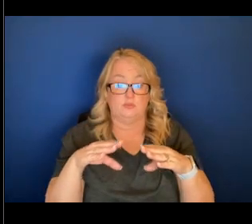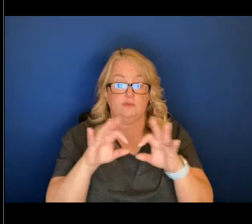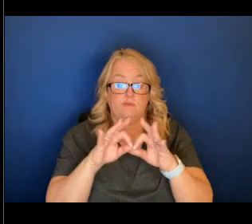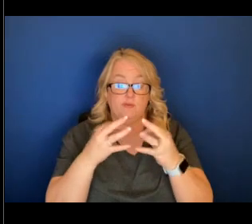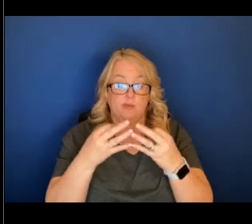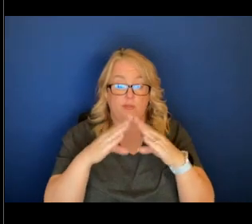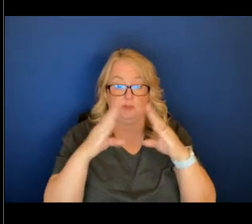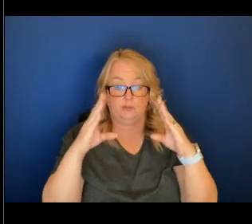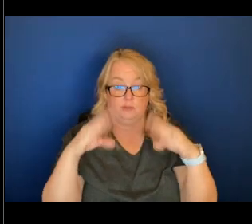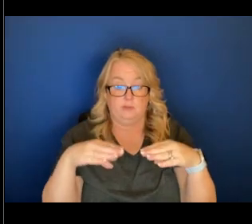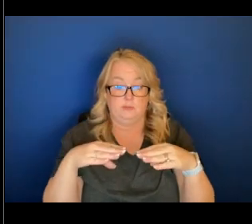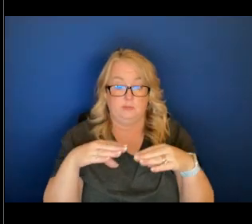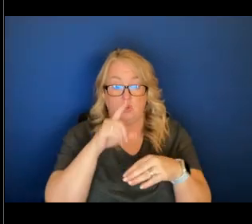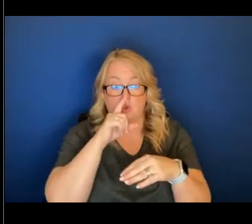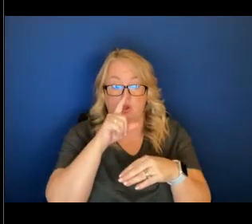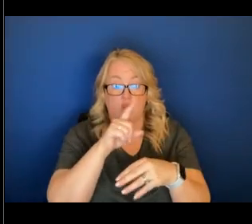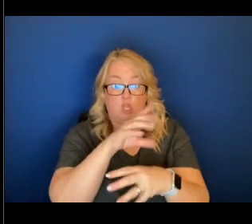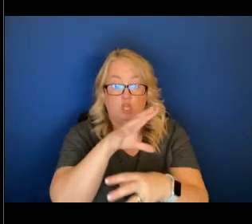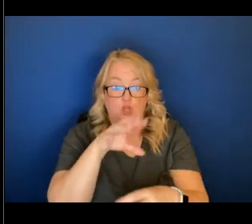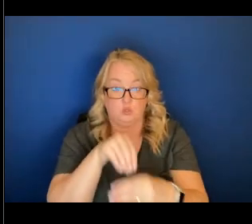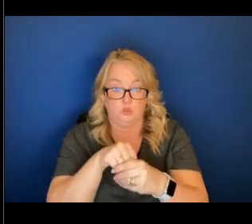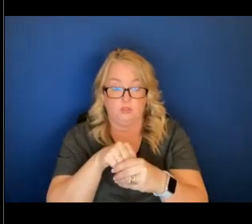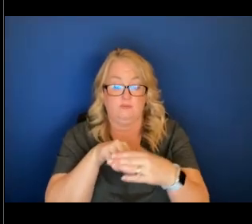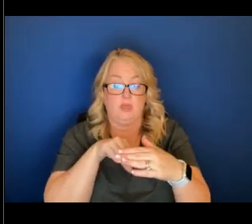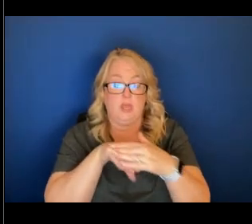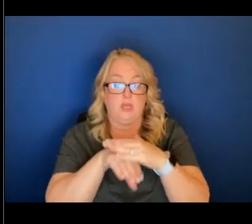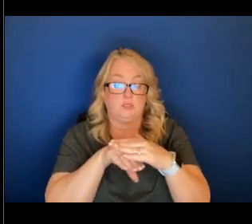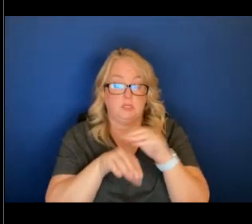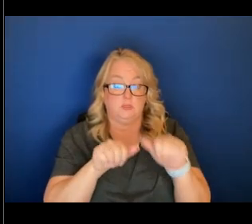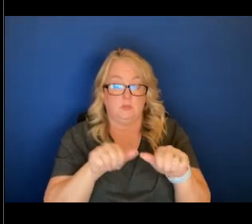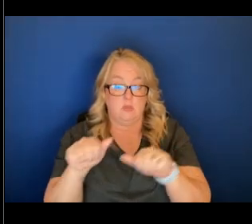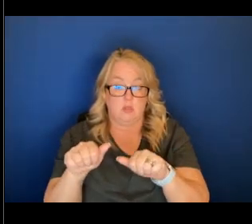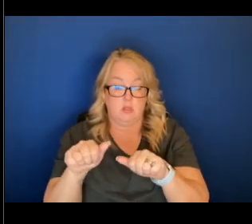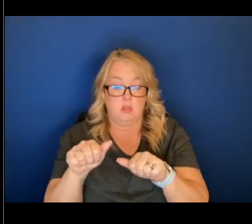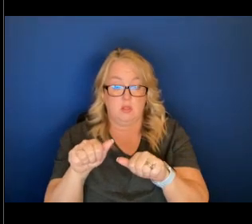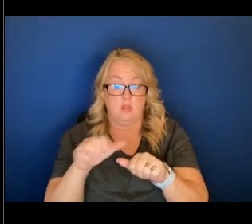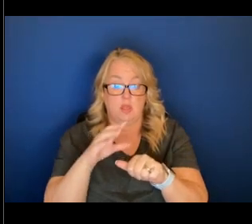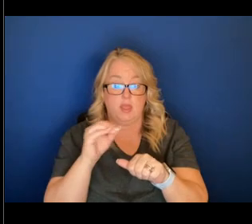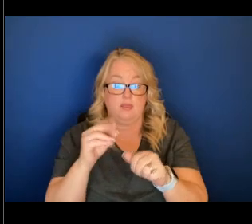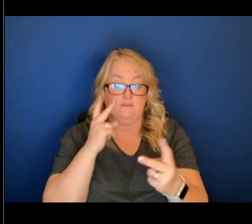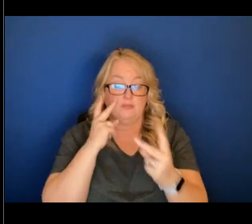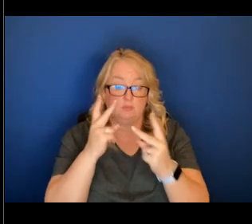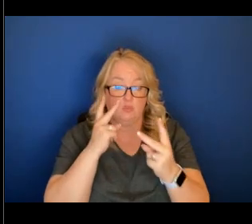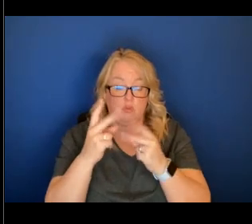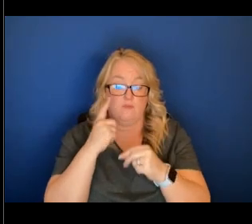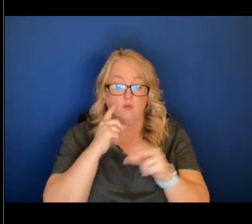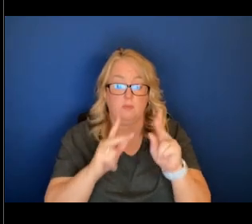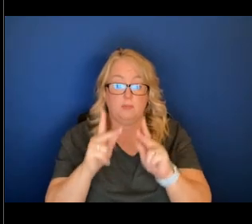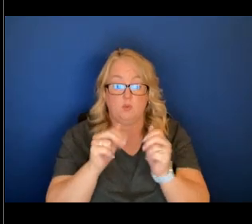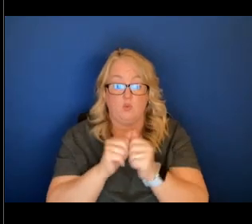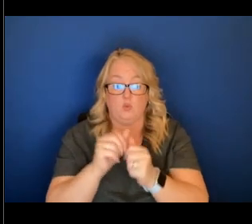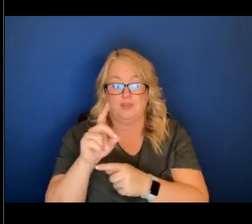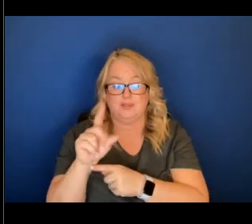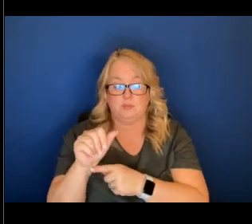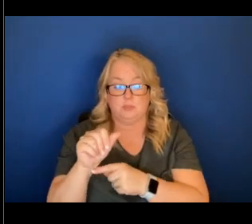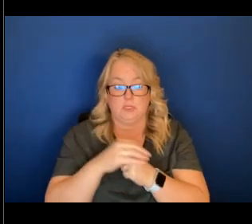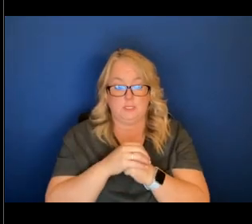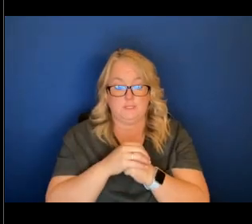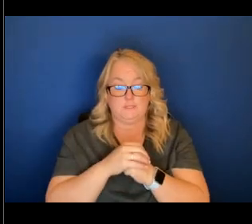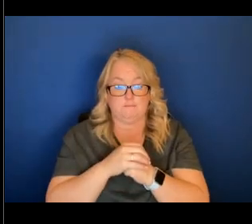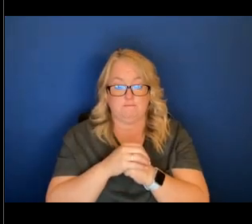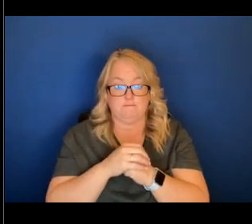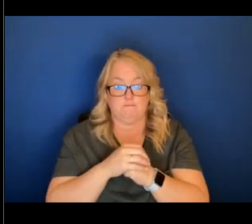sites are inclusive, accessible, and visitable for people with disabilities.